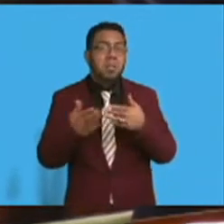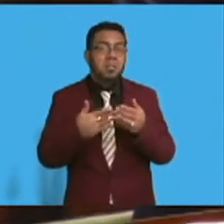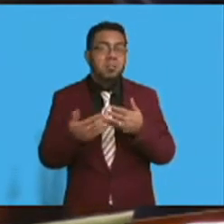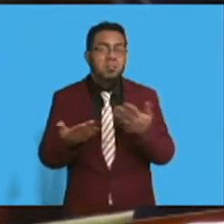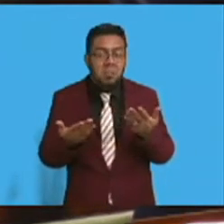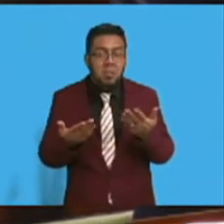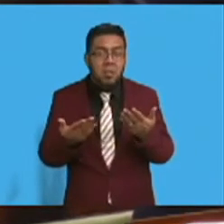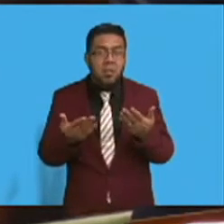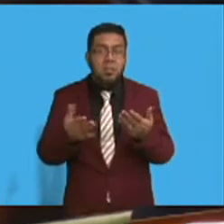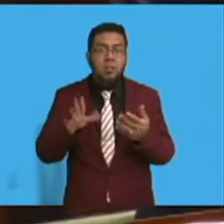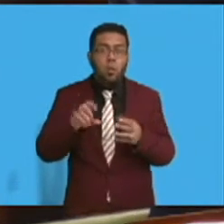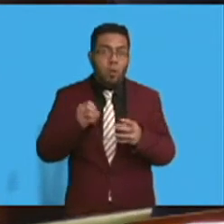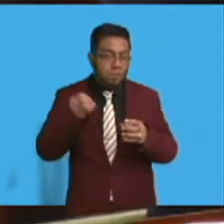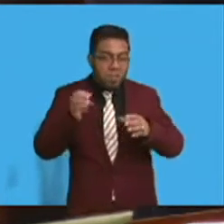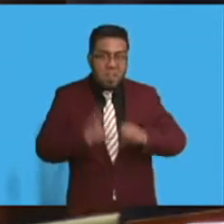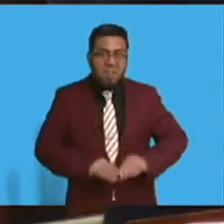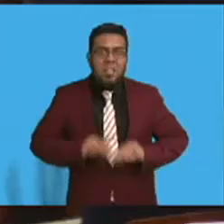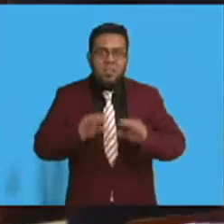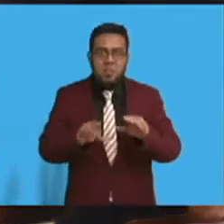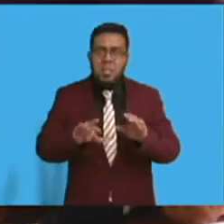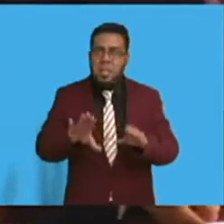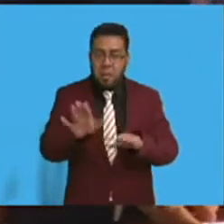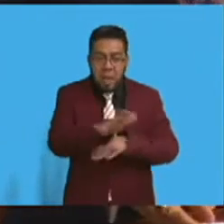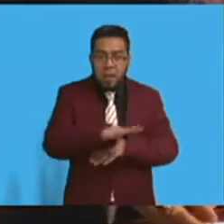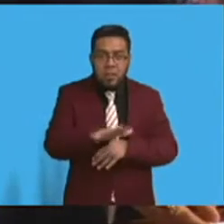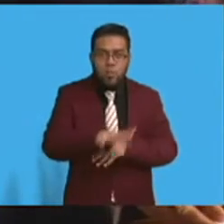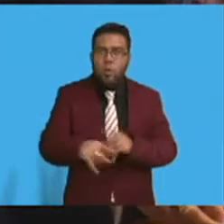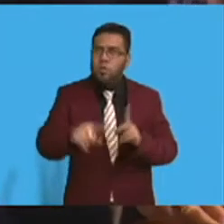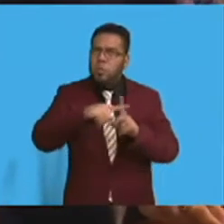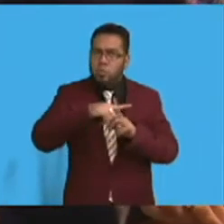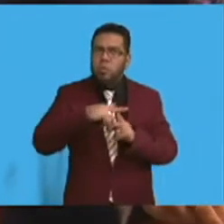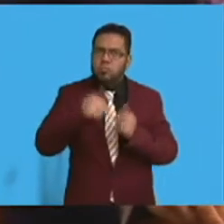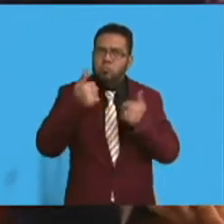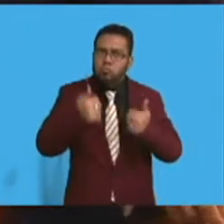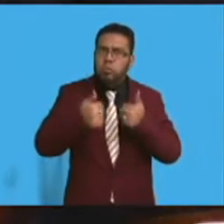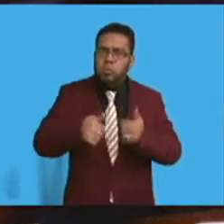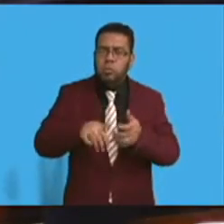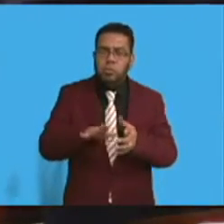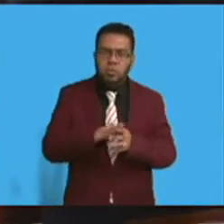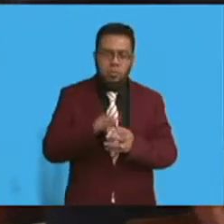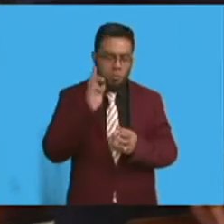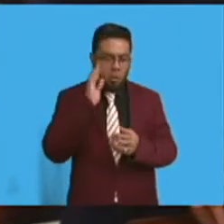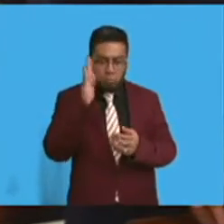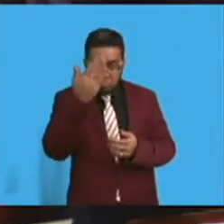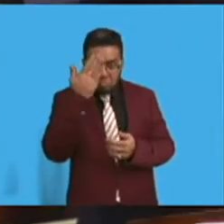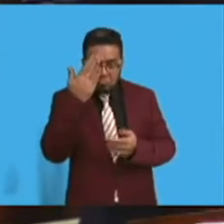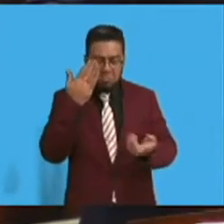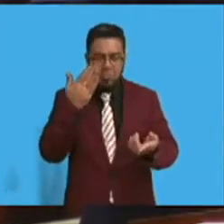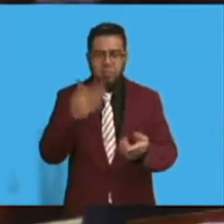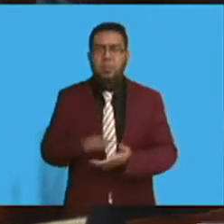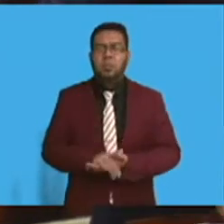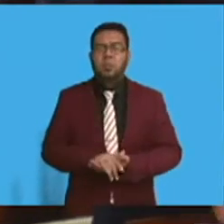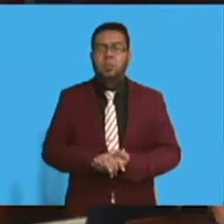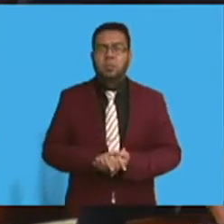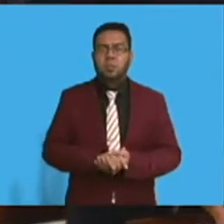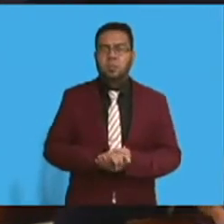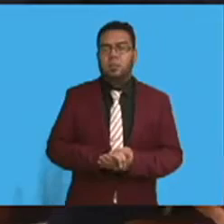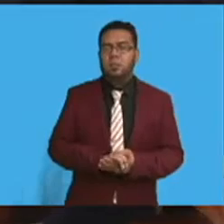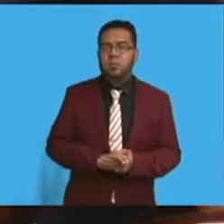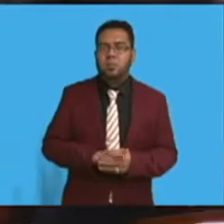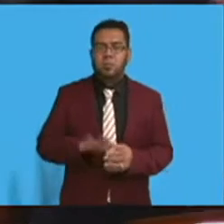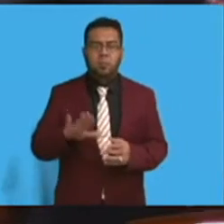investments in areas that will see a positive return, in improving standards of living, expanding infrastructure, driving important societal